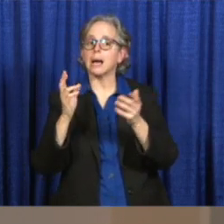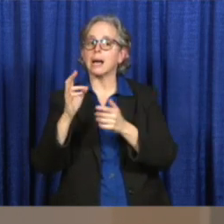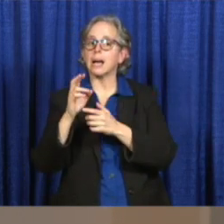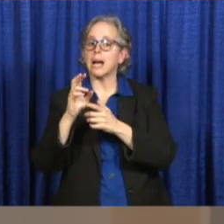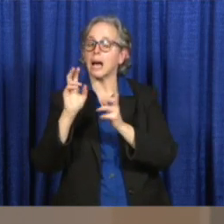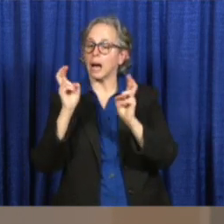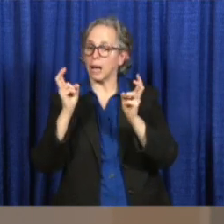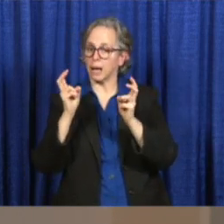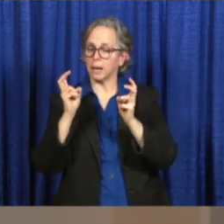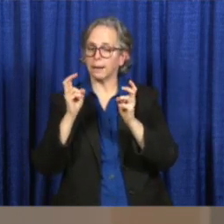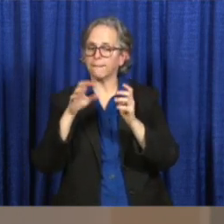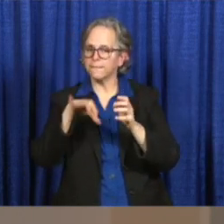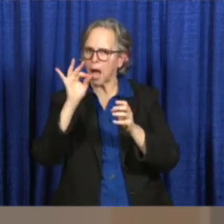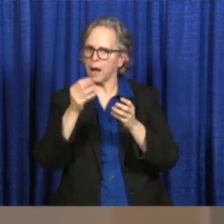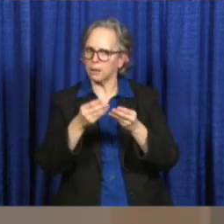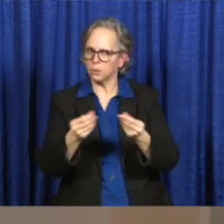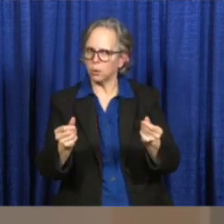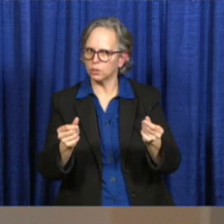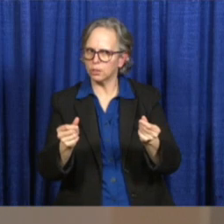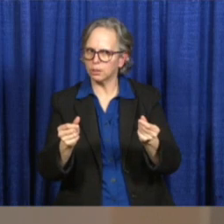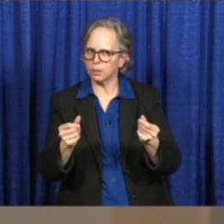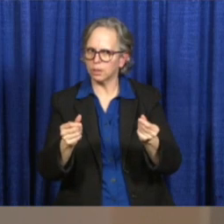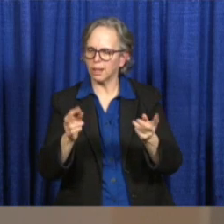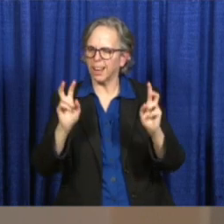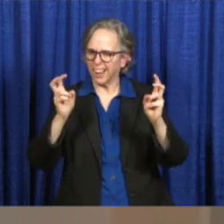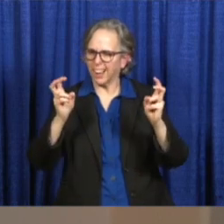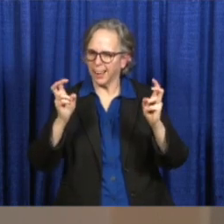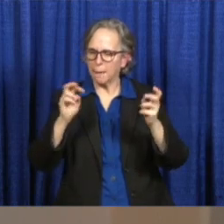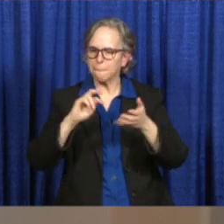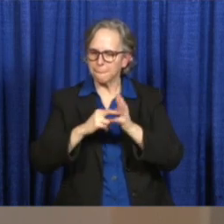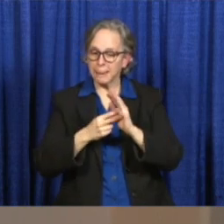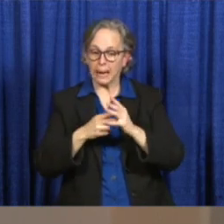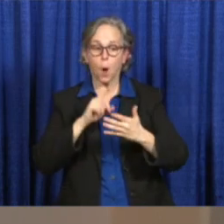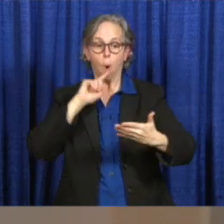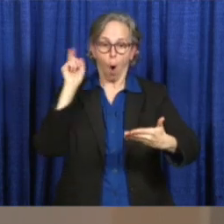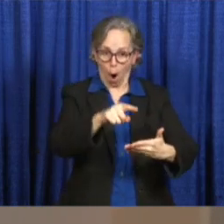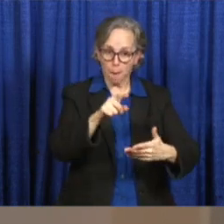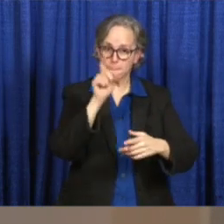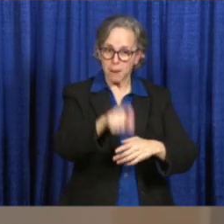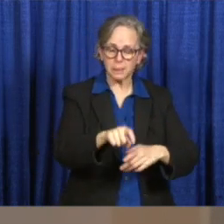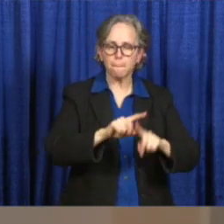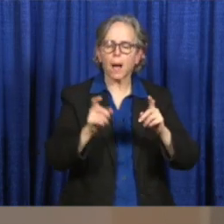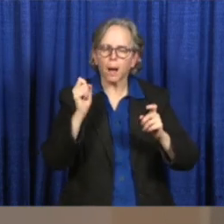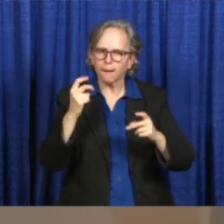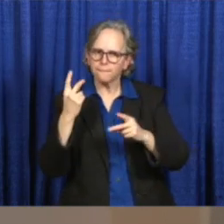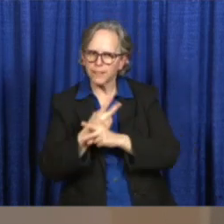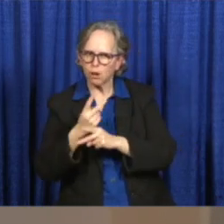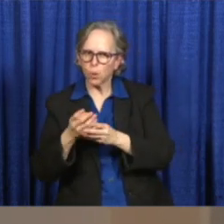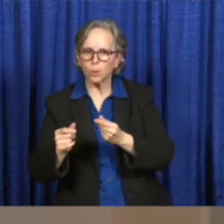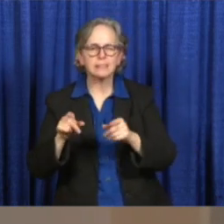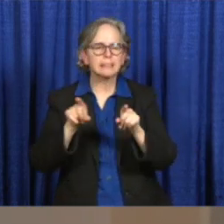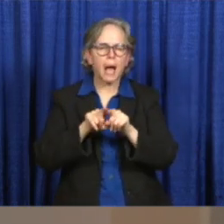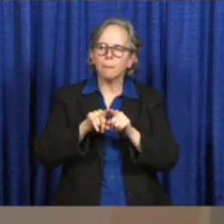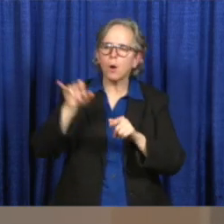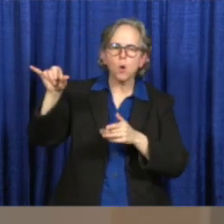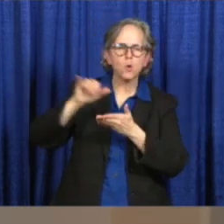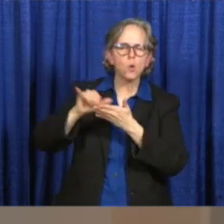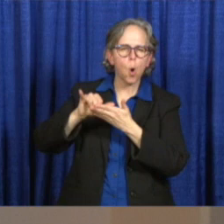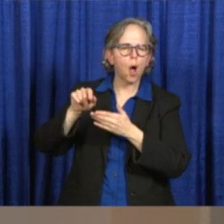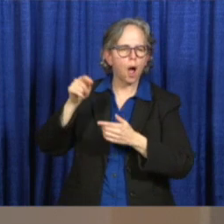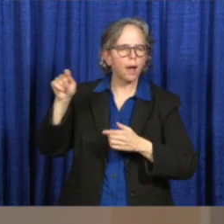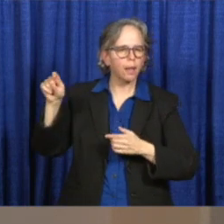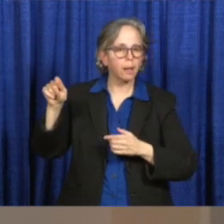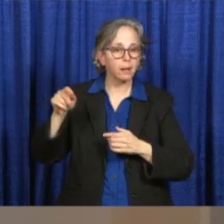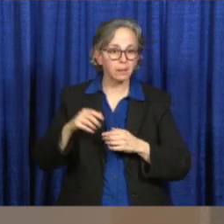did. And by the way, nobody is going to, everybody's going to have to pay. You're going to have to pay eventually, but we're